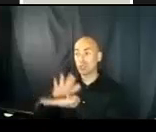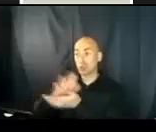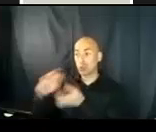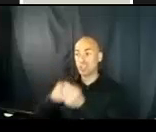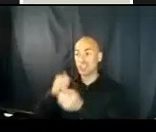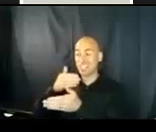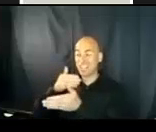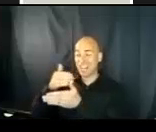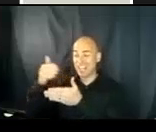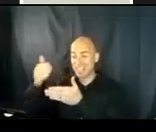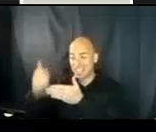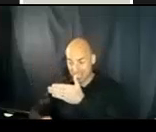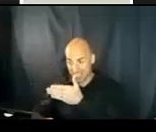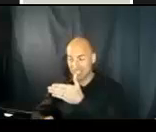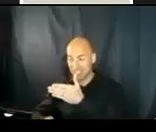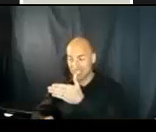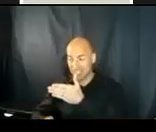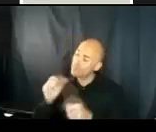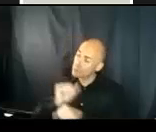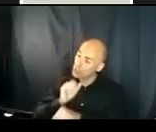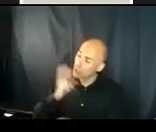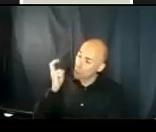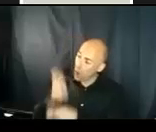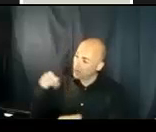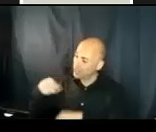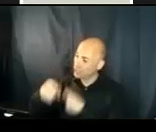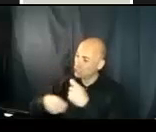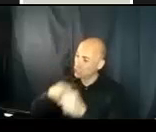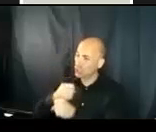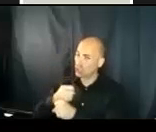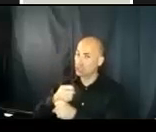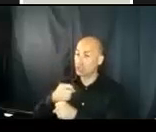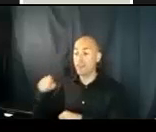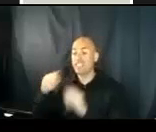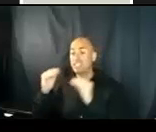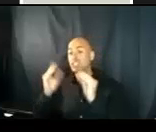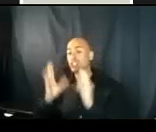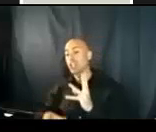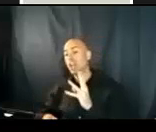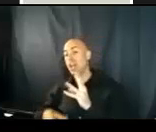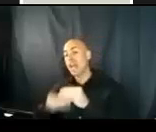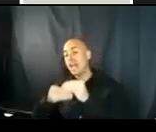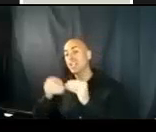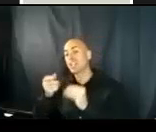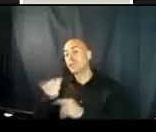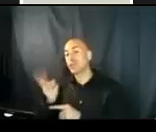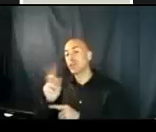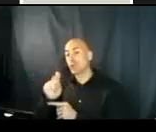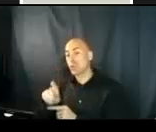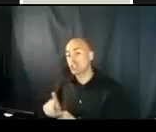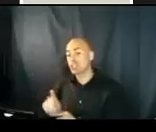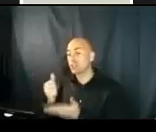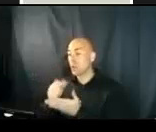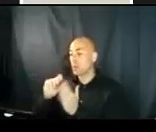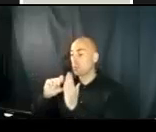Thank you for working so hard. Then this one added a couple questions, again, reinforcing what they just